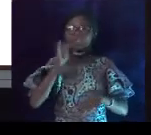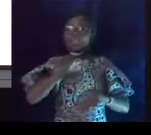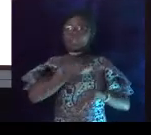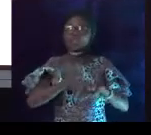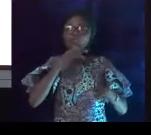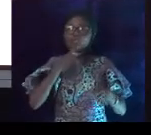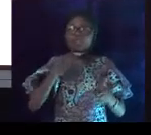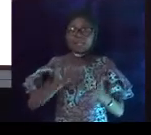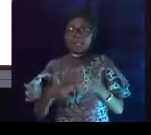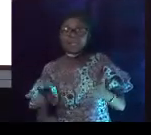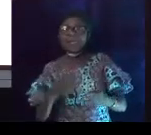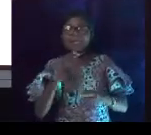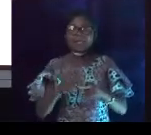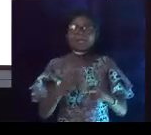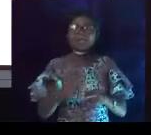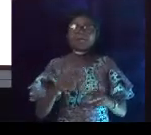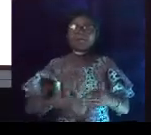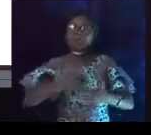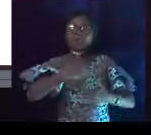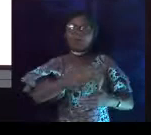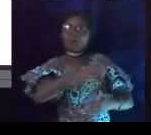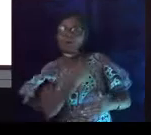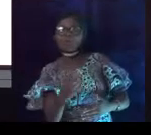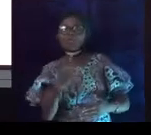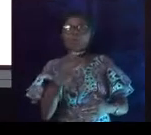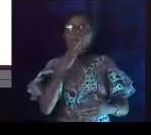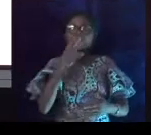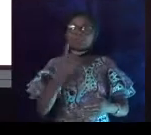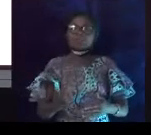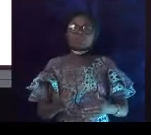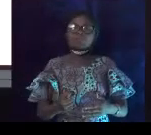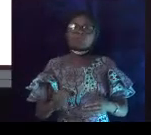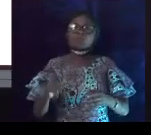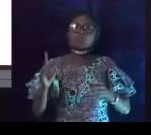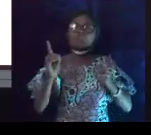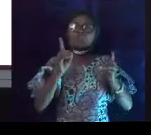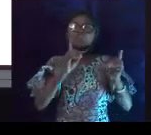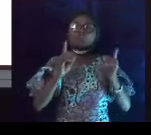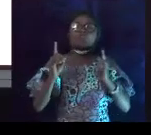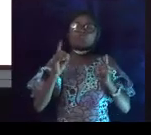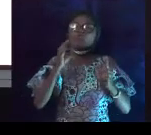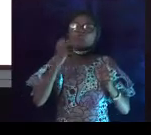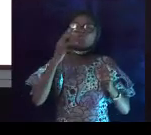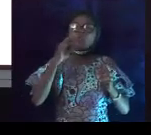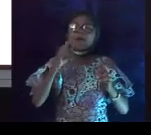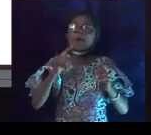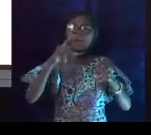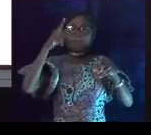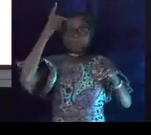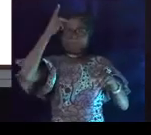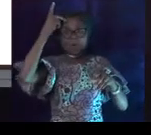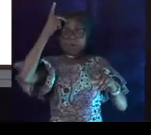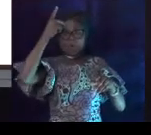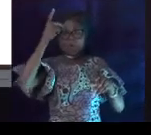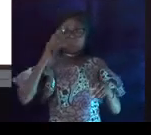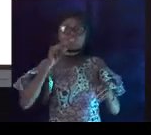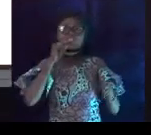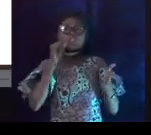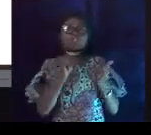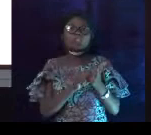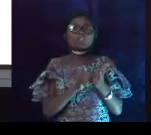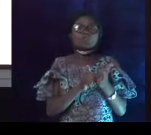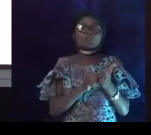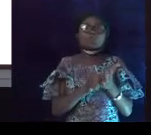chickens. Move on to the next one, that is dual purpose chickens.